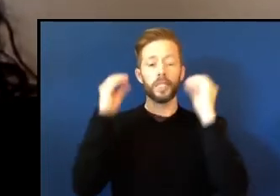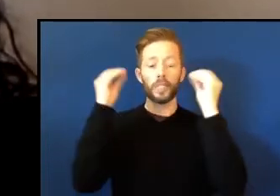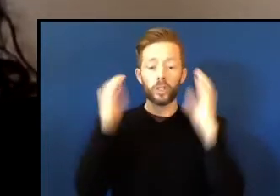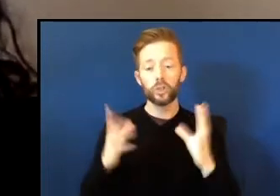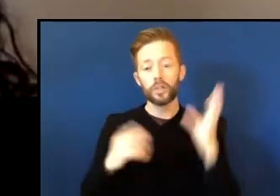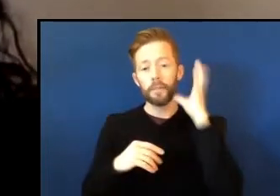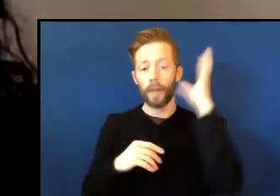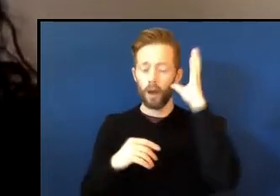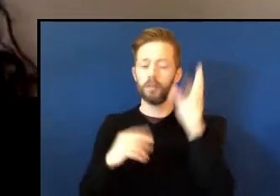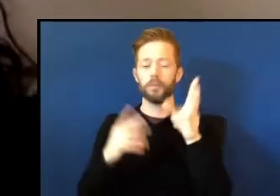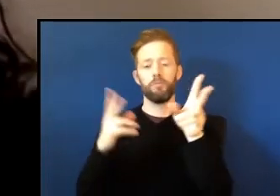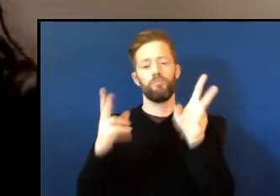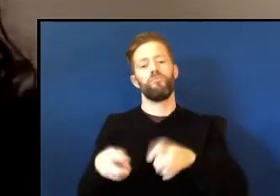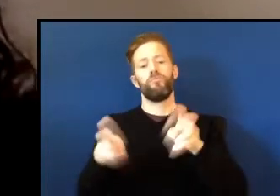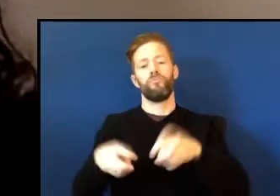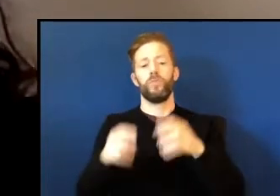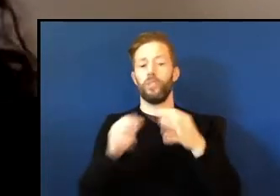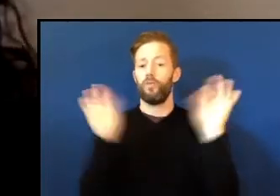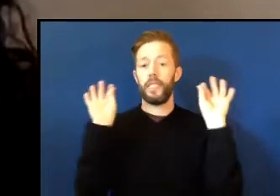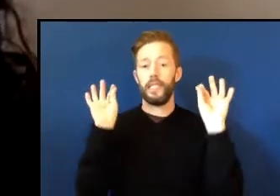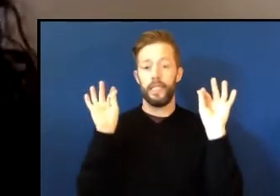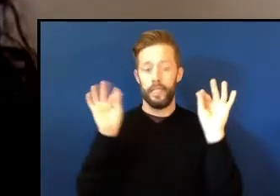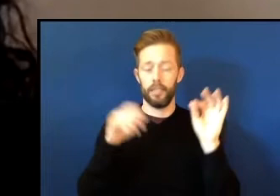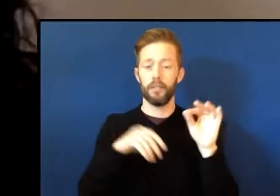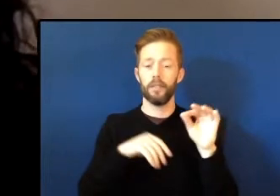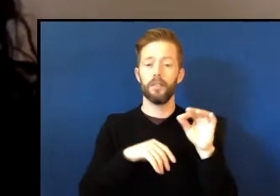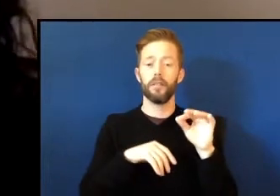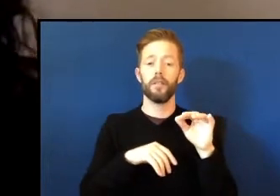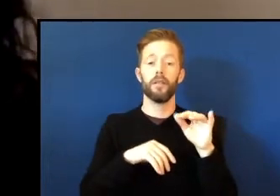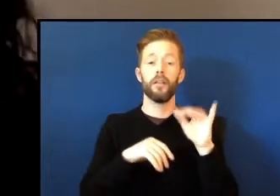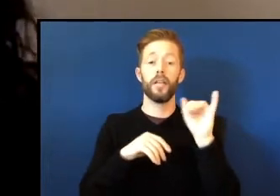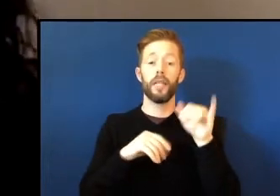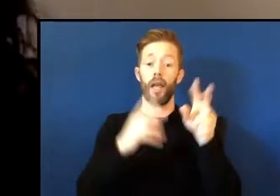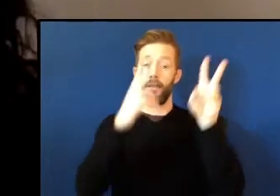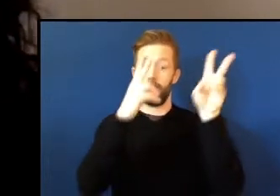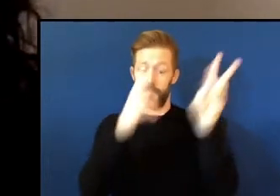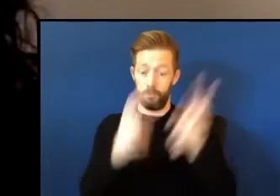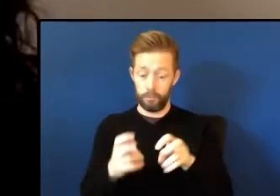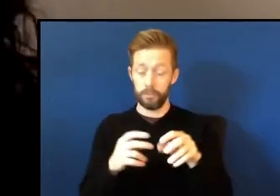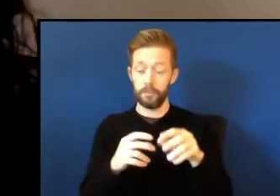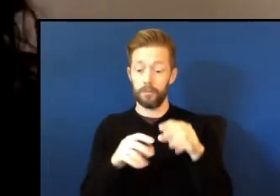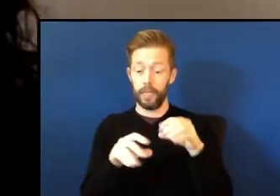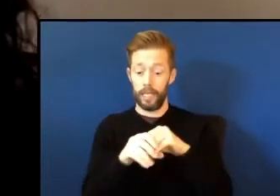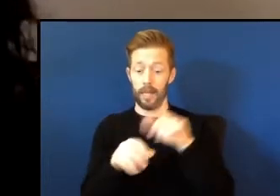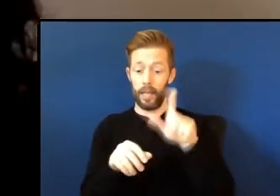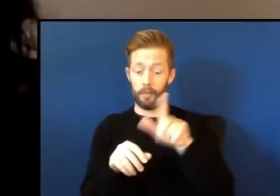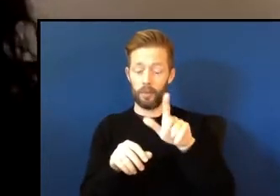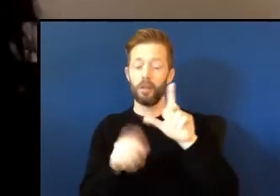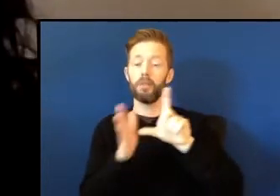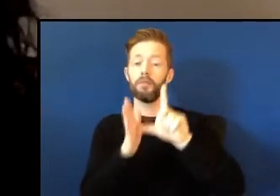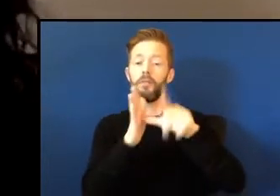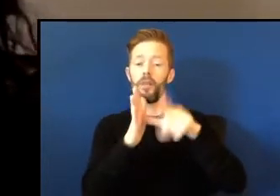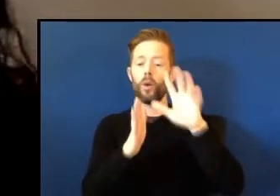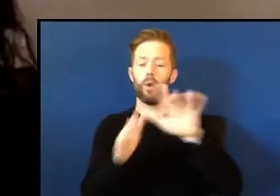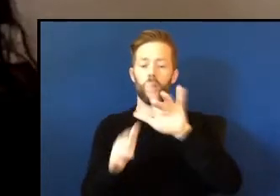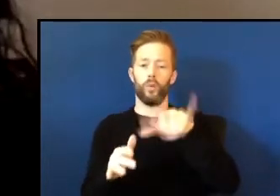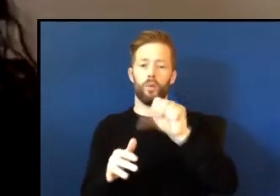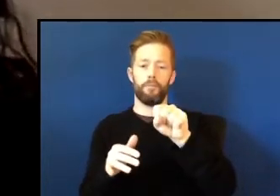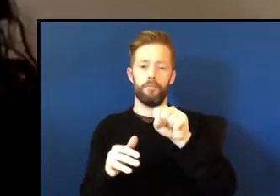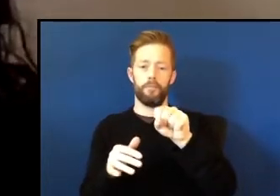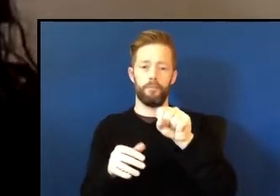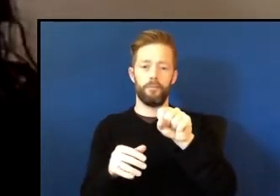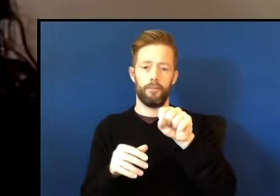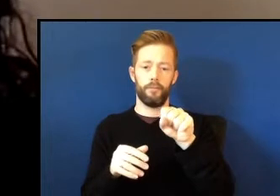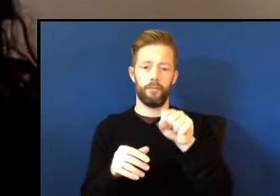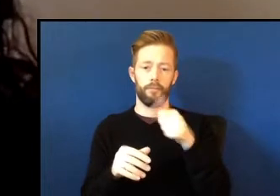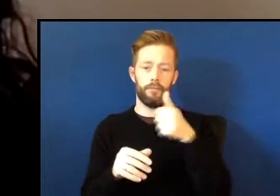download their contents for free, and it will disappear from your online library automatically. So that's one